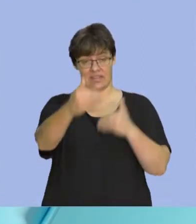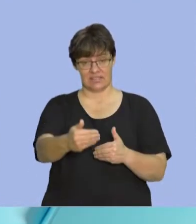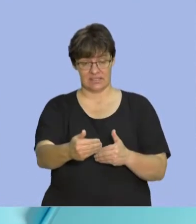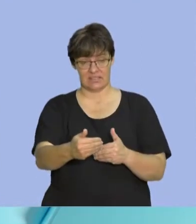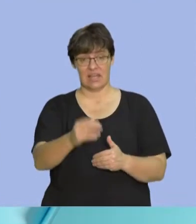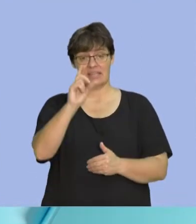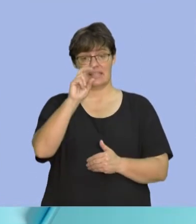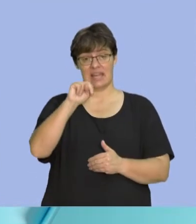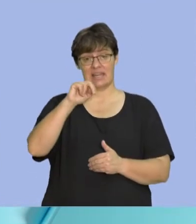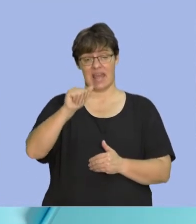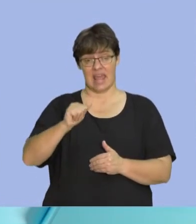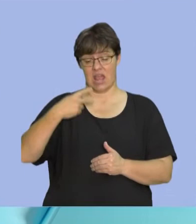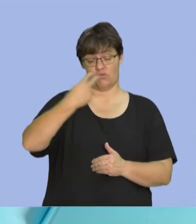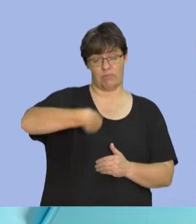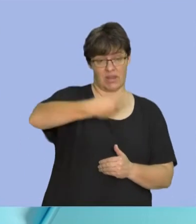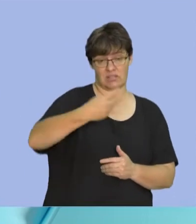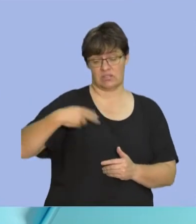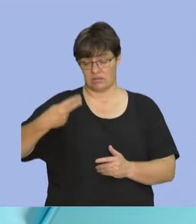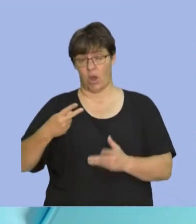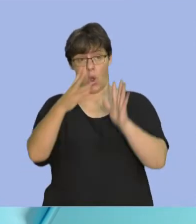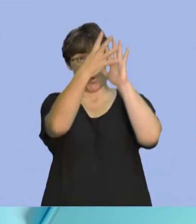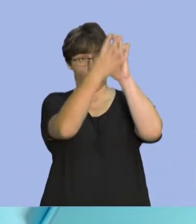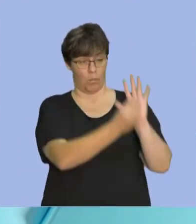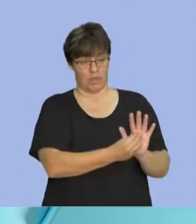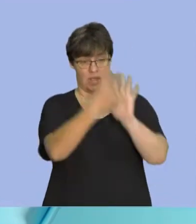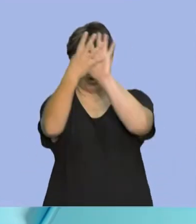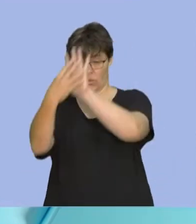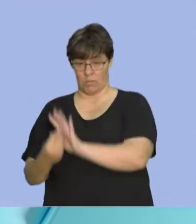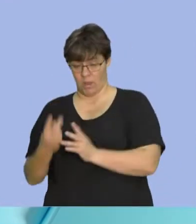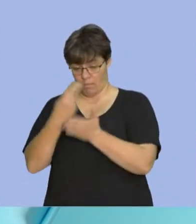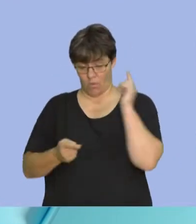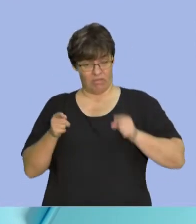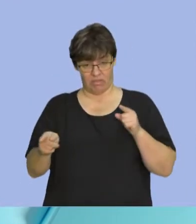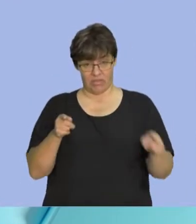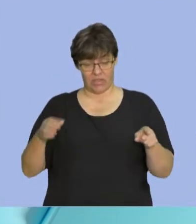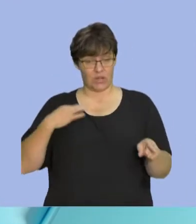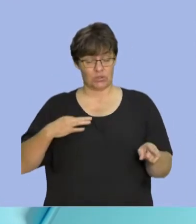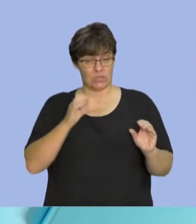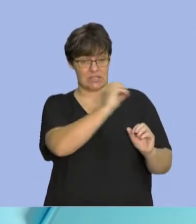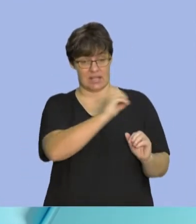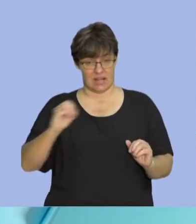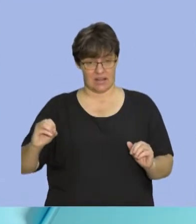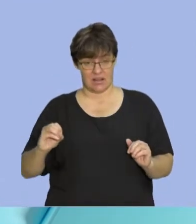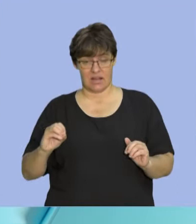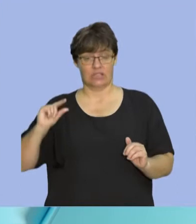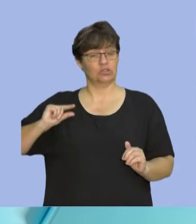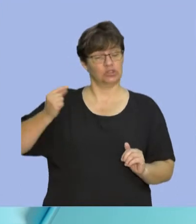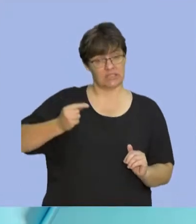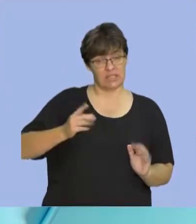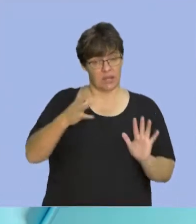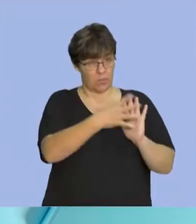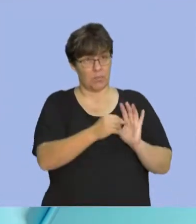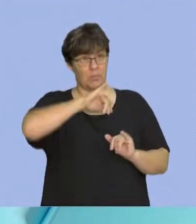happens and that copies of DNA made so that both of these daughter cells are genetic replicas of the parent